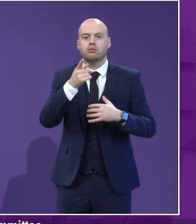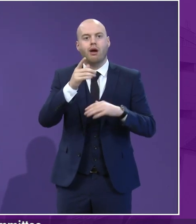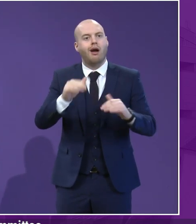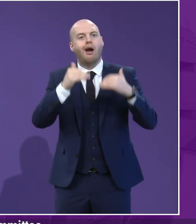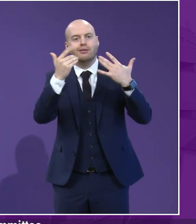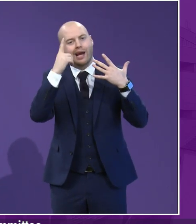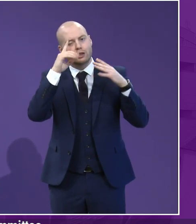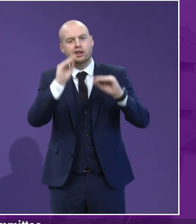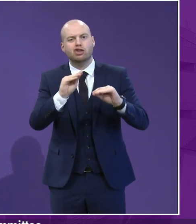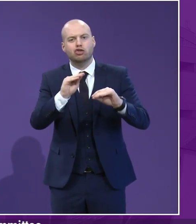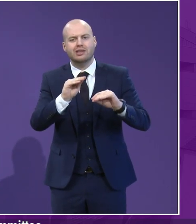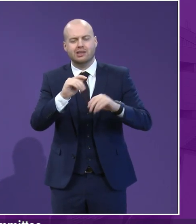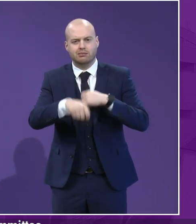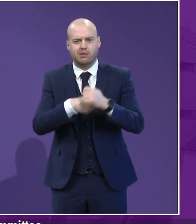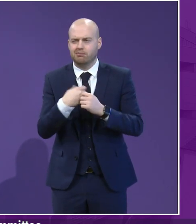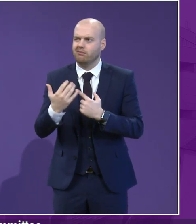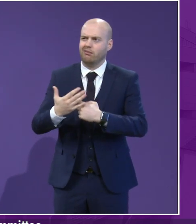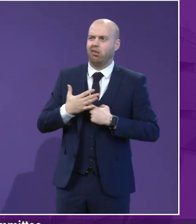Fred Reed